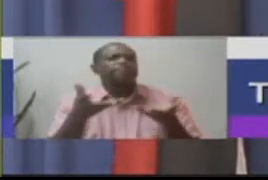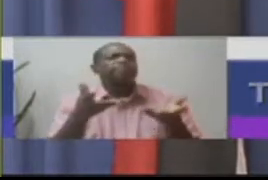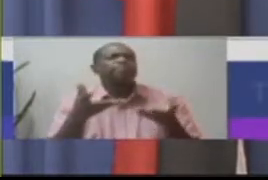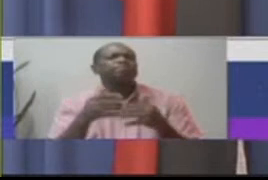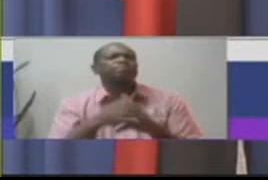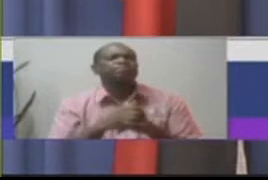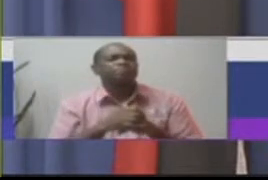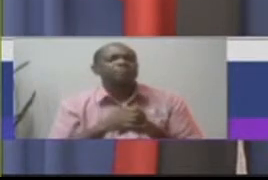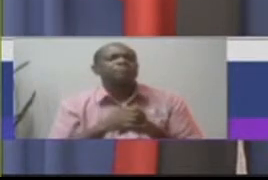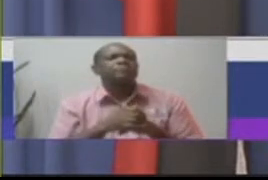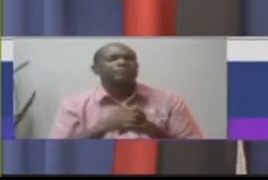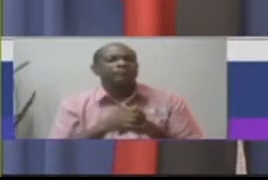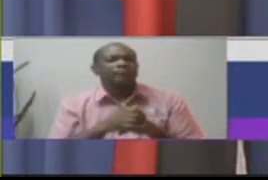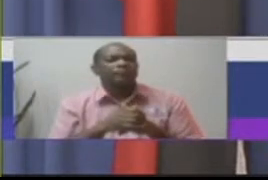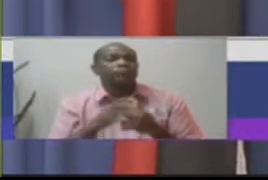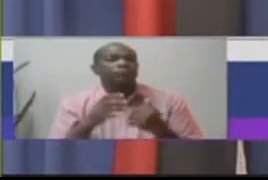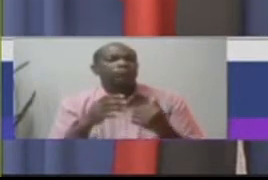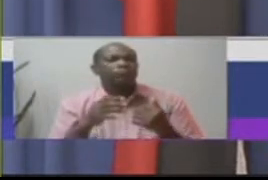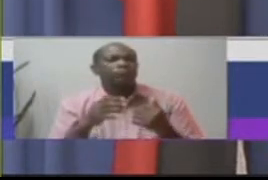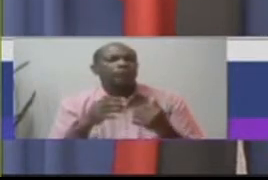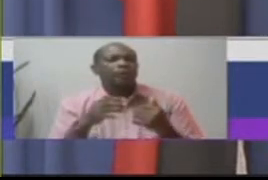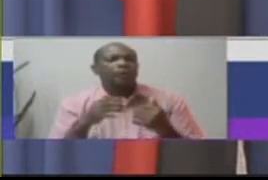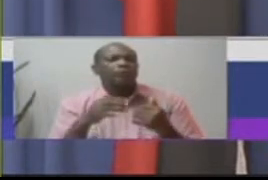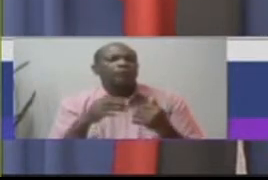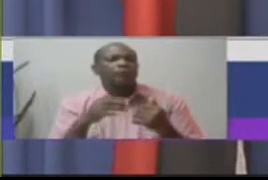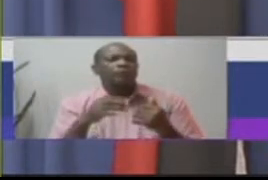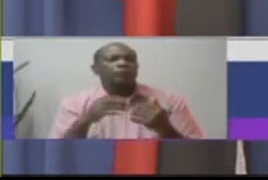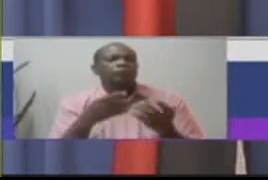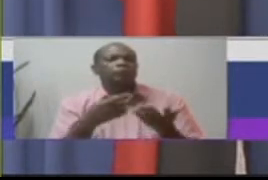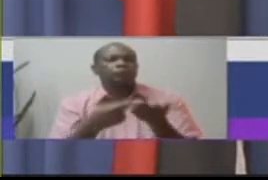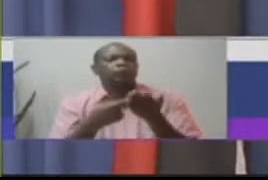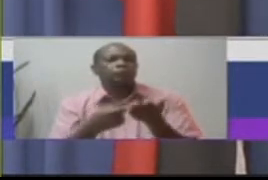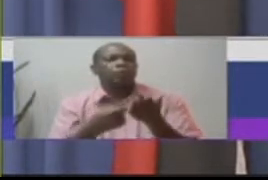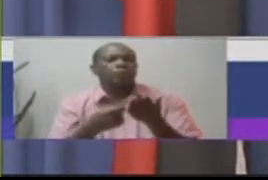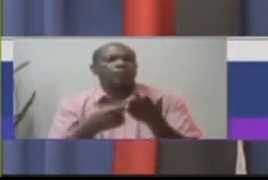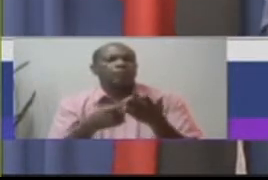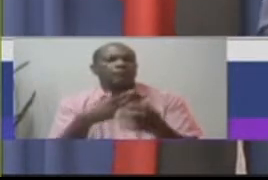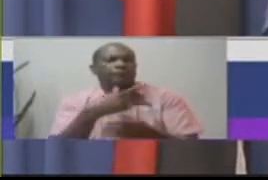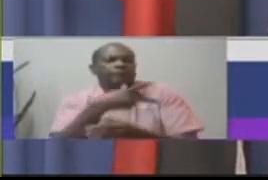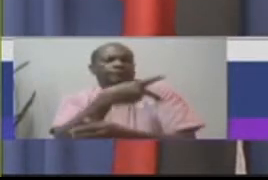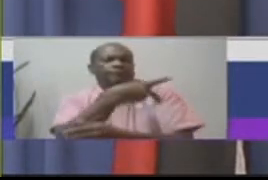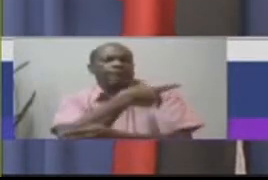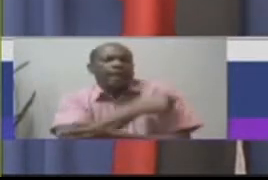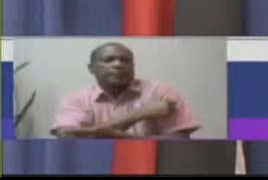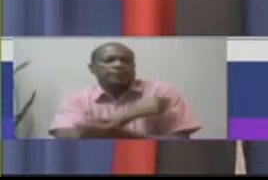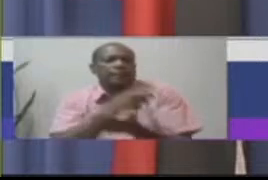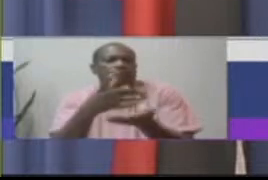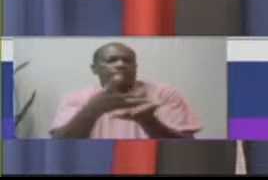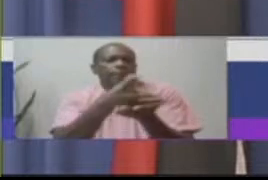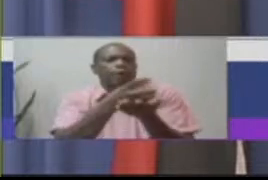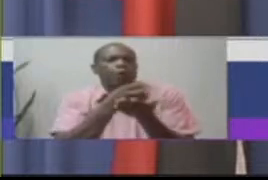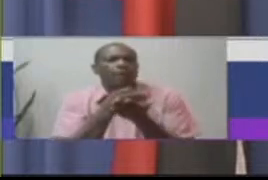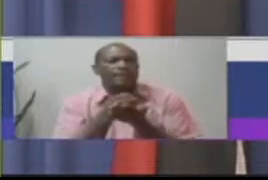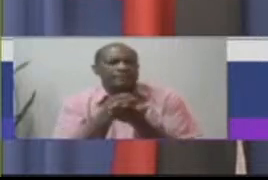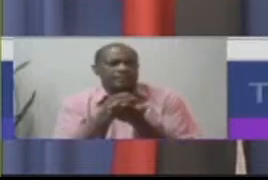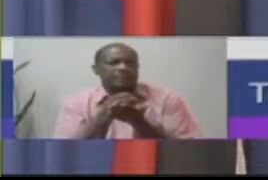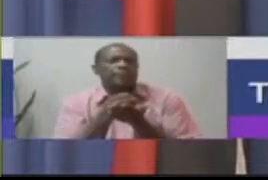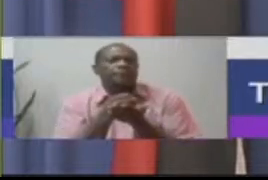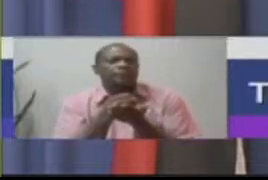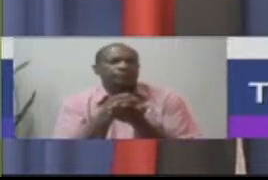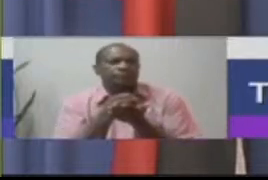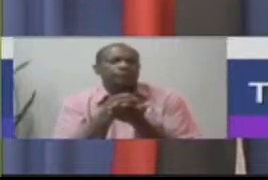to vaccine procurement. We are now, for all practical purposes, at the end of